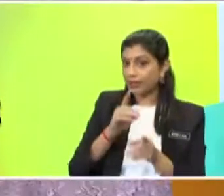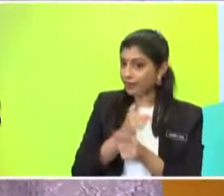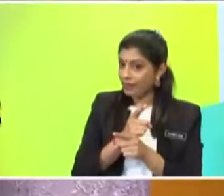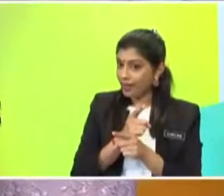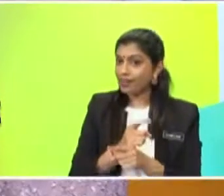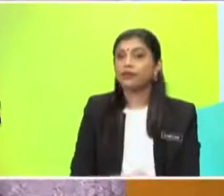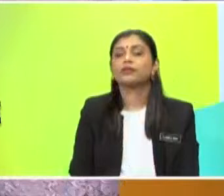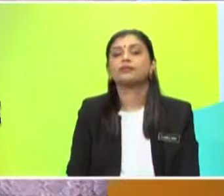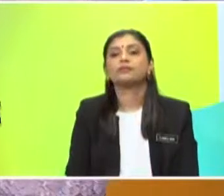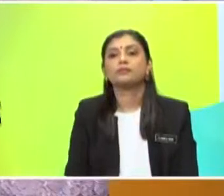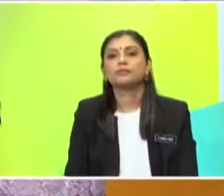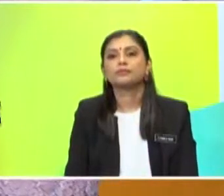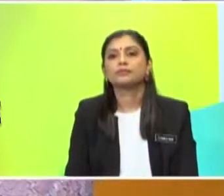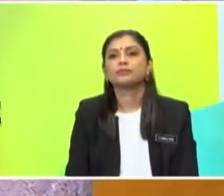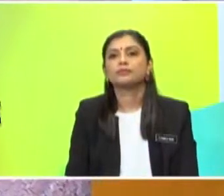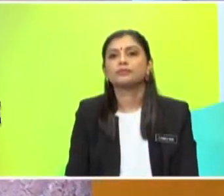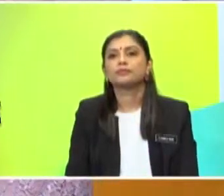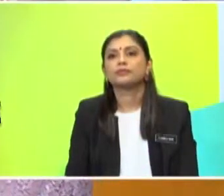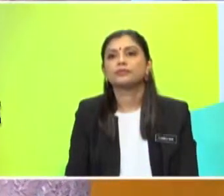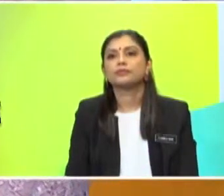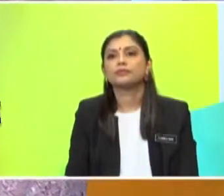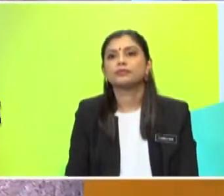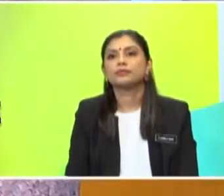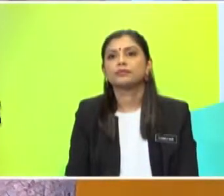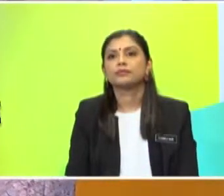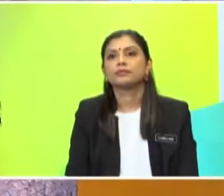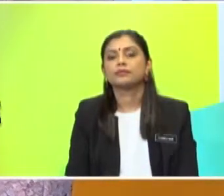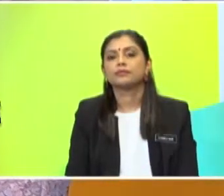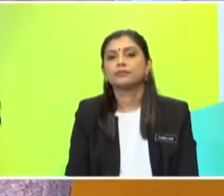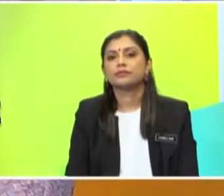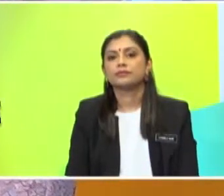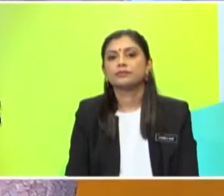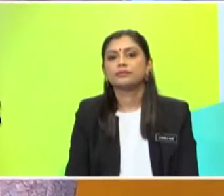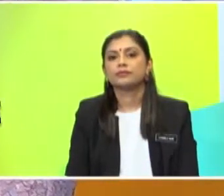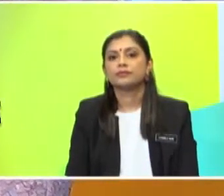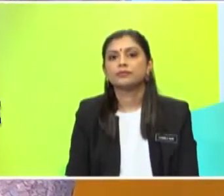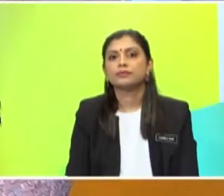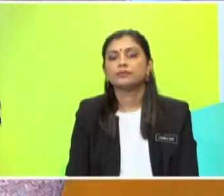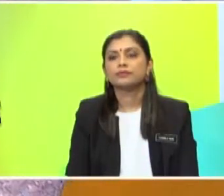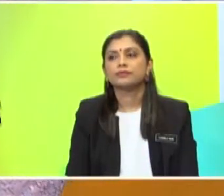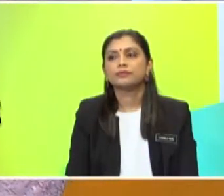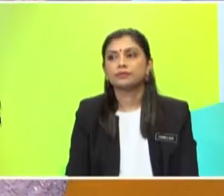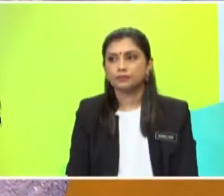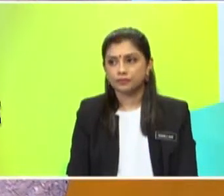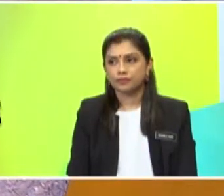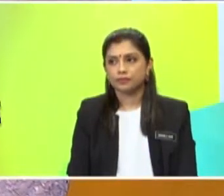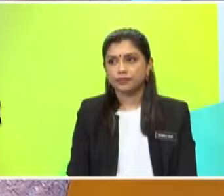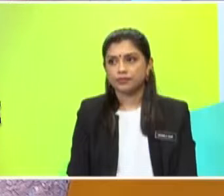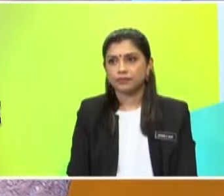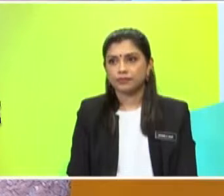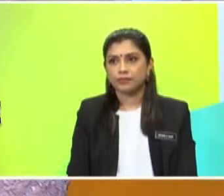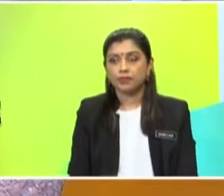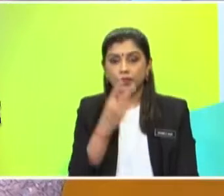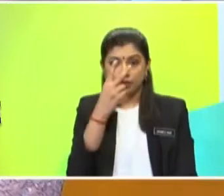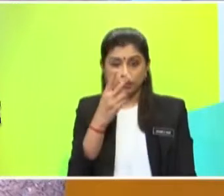are just some of the good ones to add in the list. So, Sean, what Yes. are we supposed to do? So just look at the contractions that I've